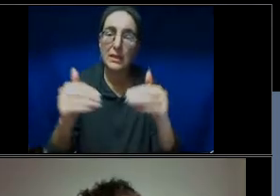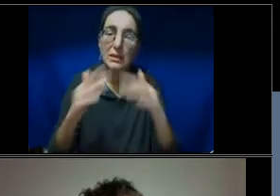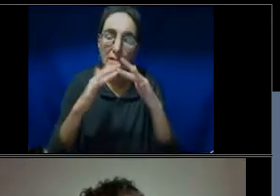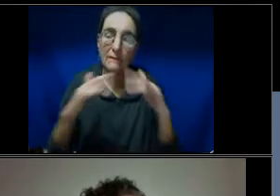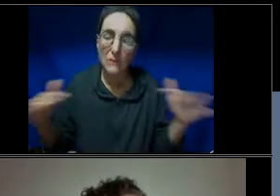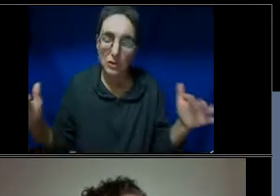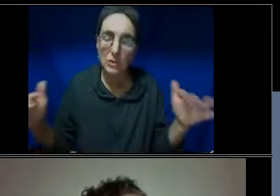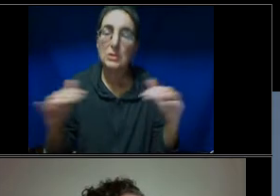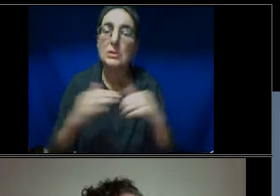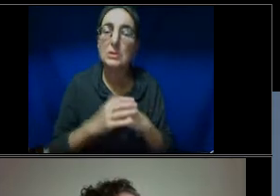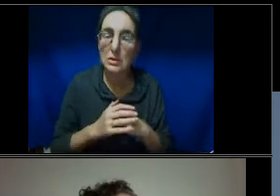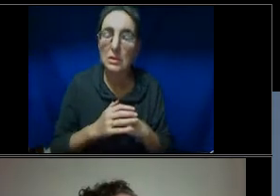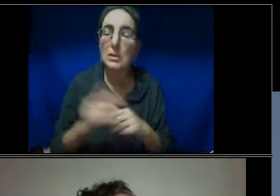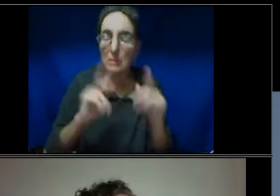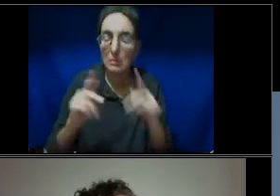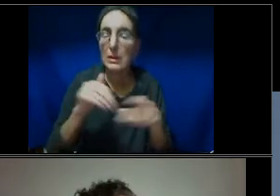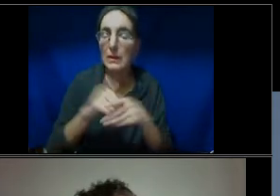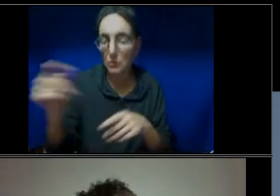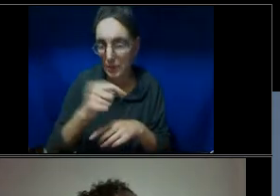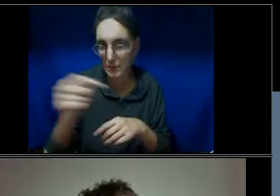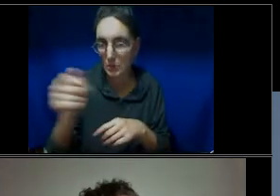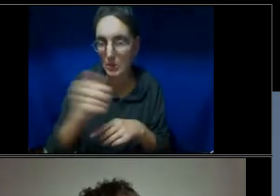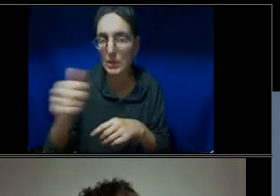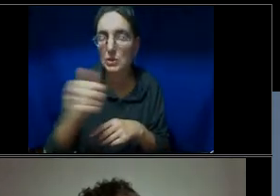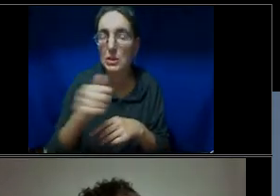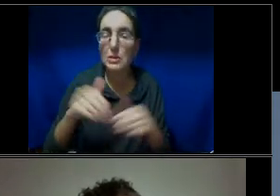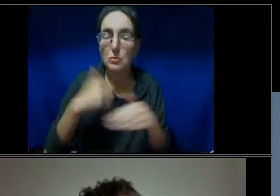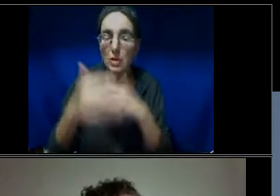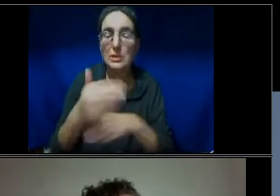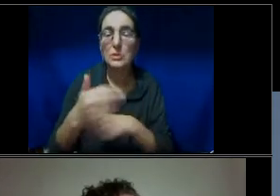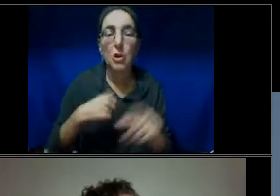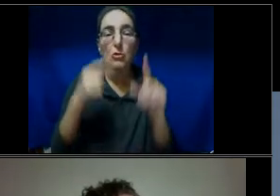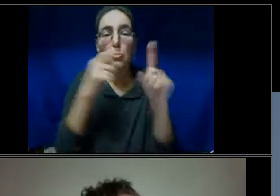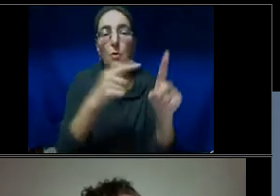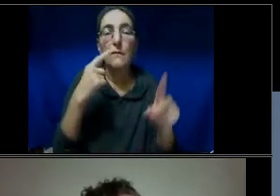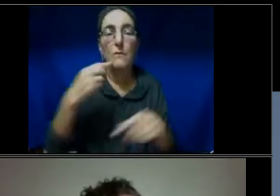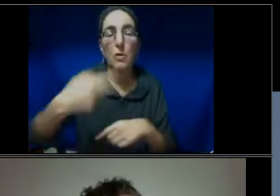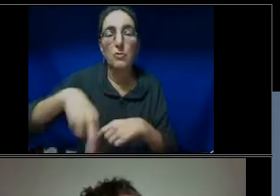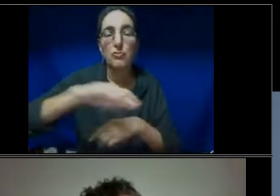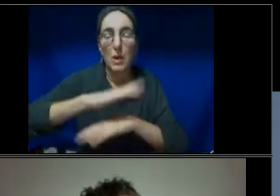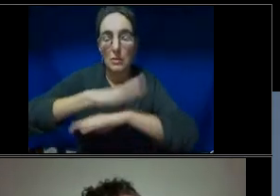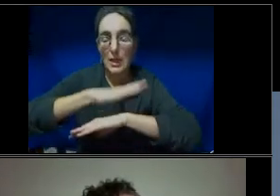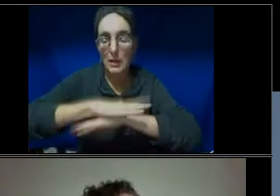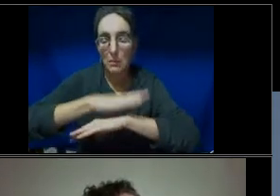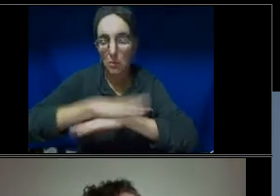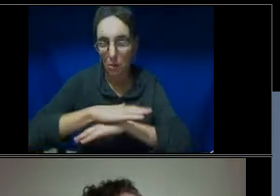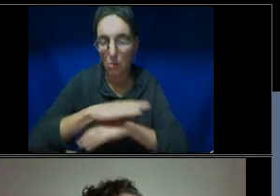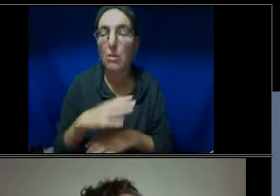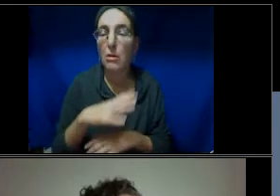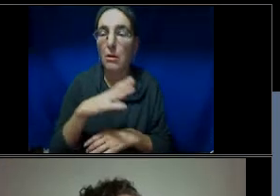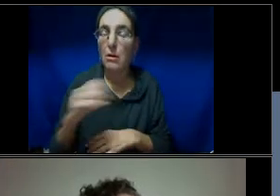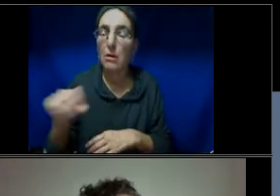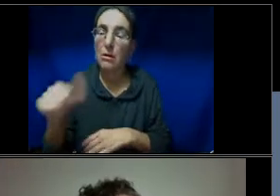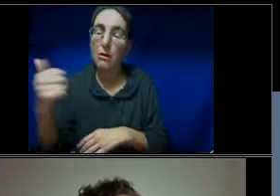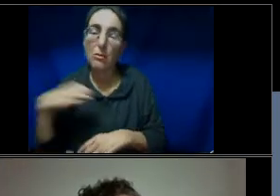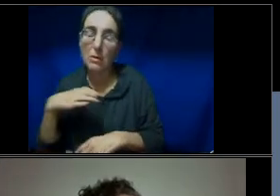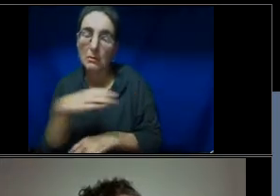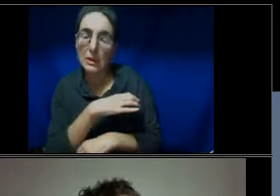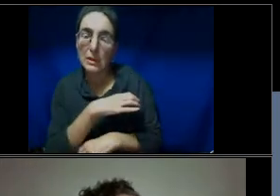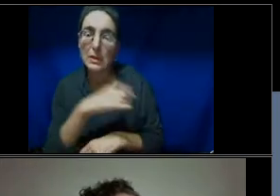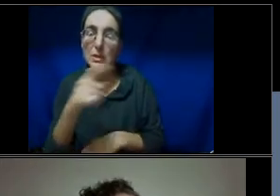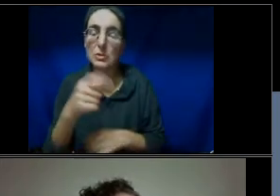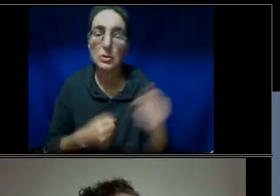in the transportation process. Our goals for the roundtable and future advisory committees is to support